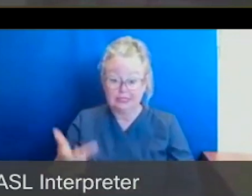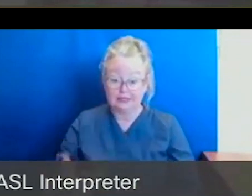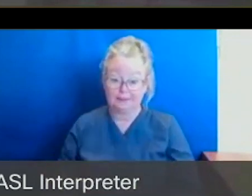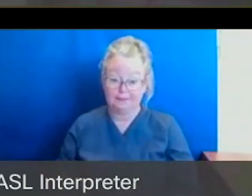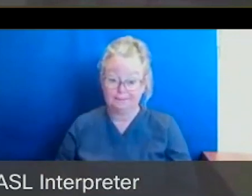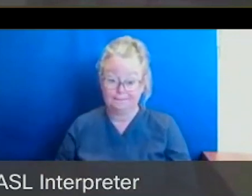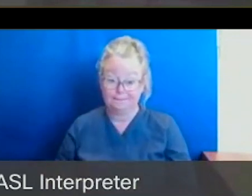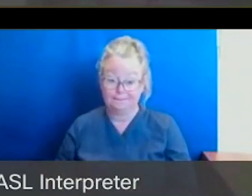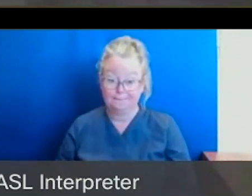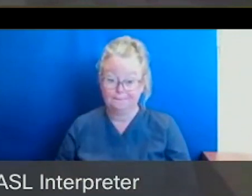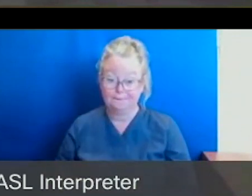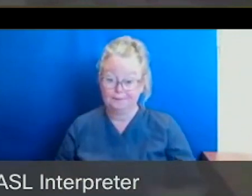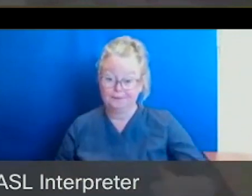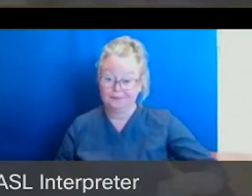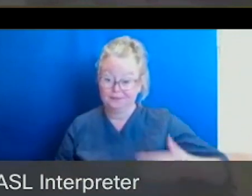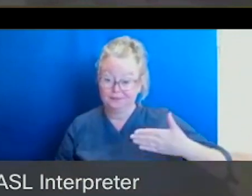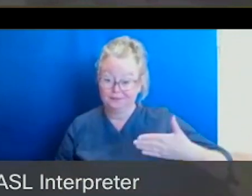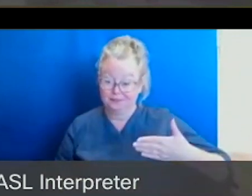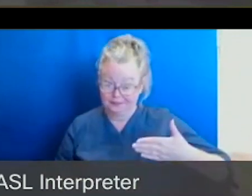Okay.